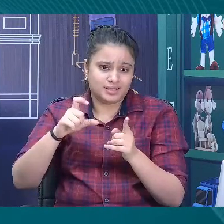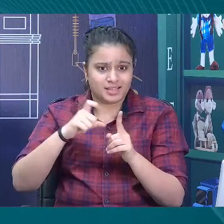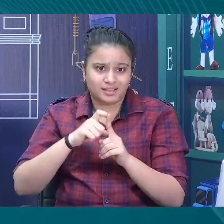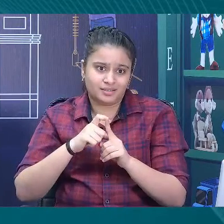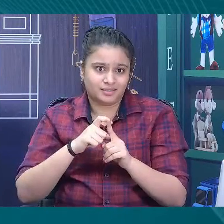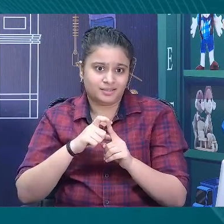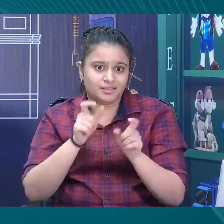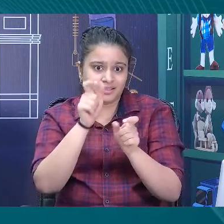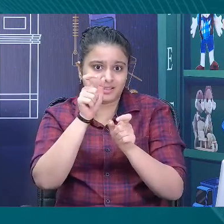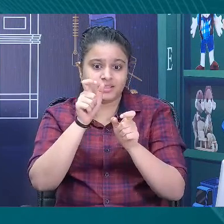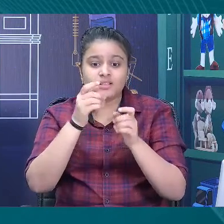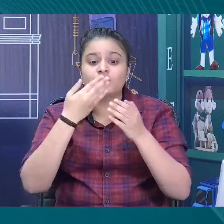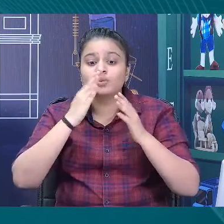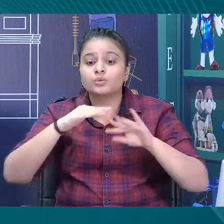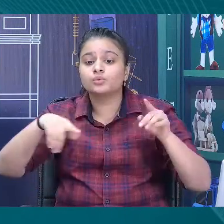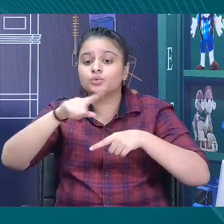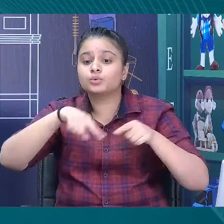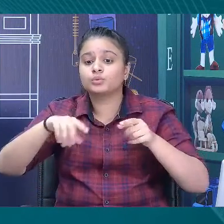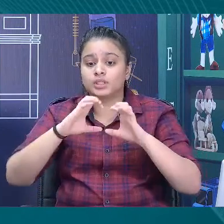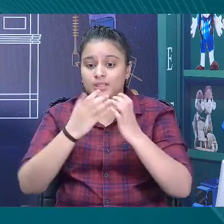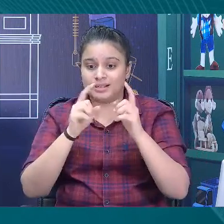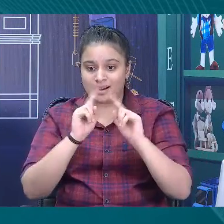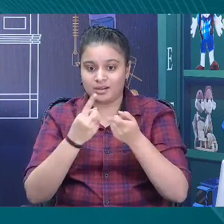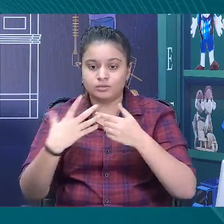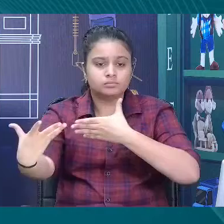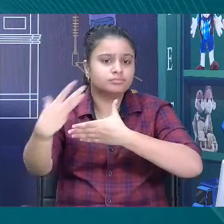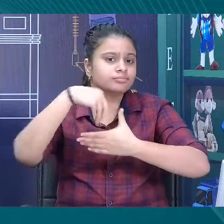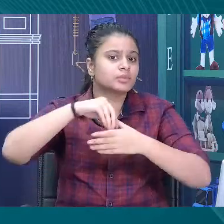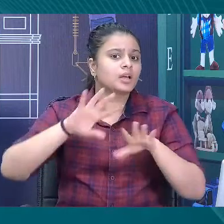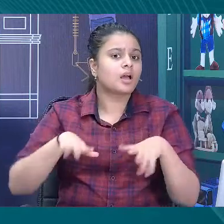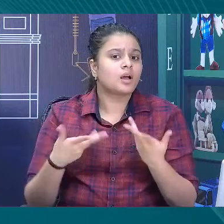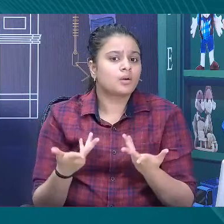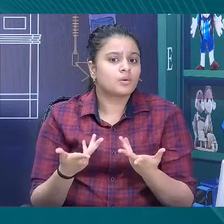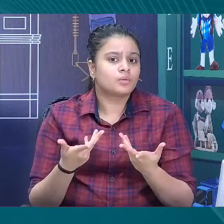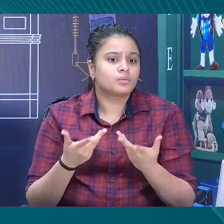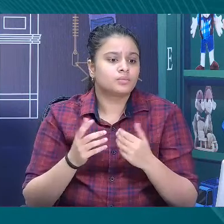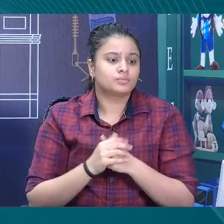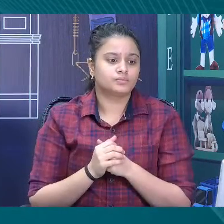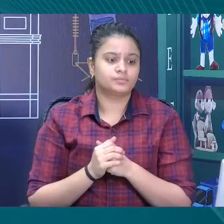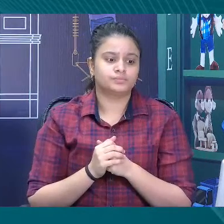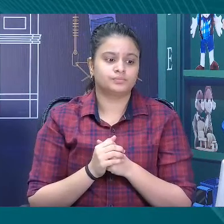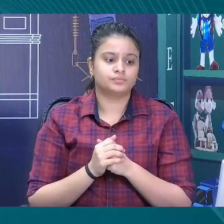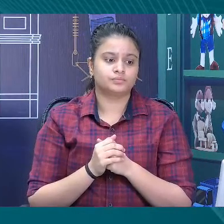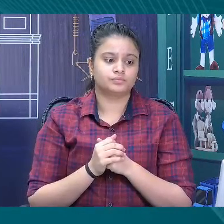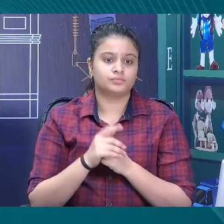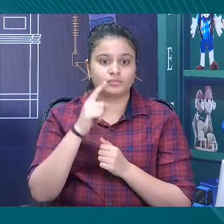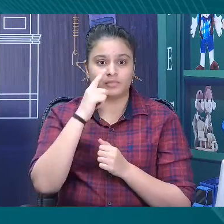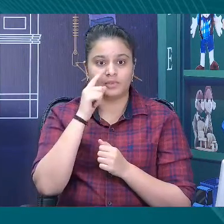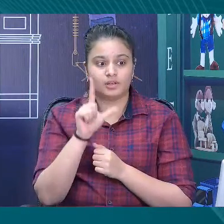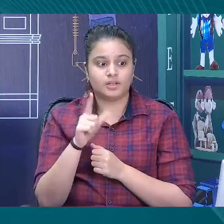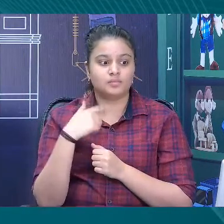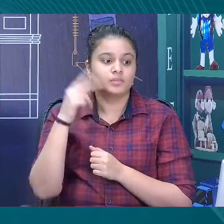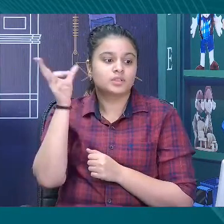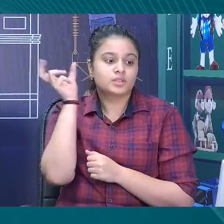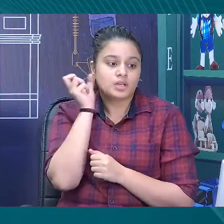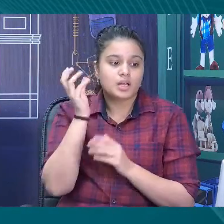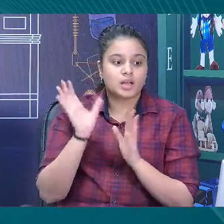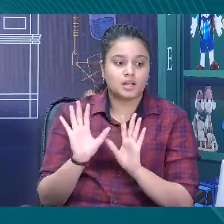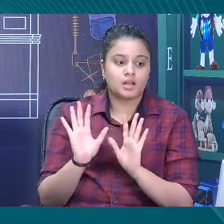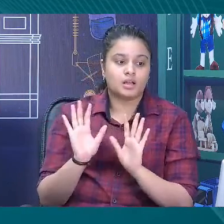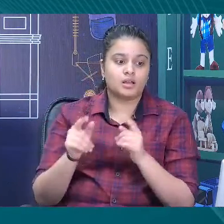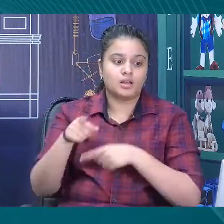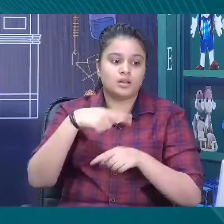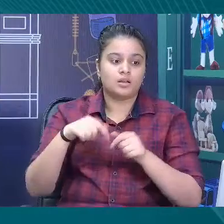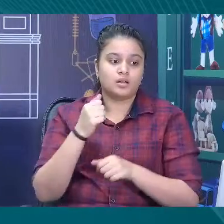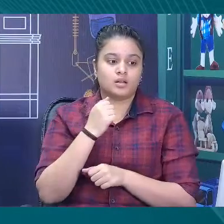feel a part of the classroom like all other children? I can hear you, Harpreet, but unfortunately, I think